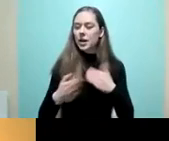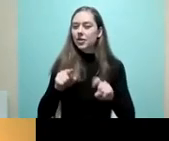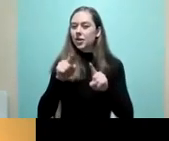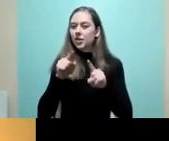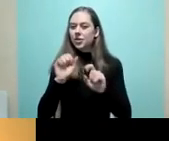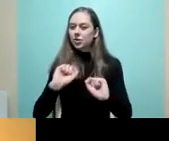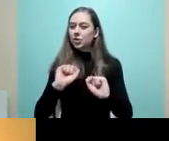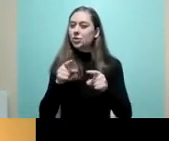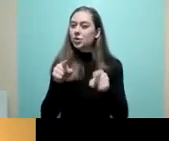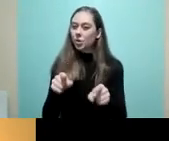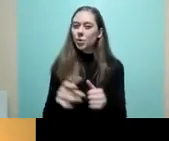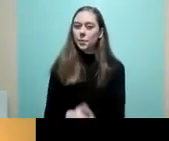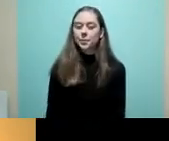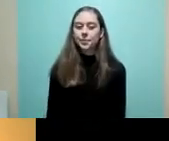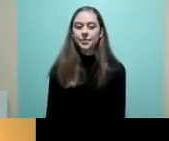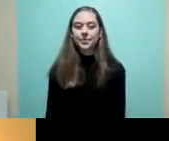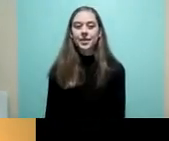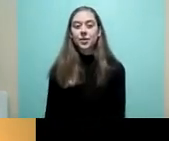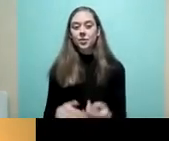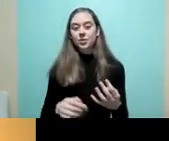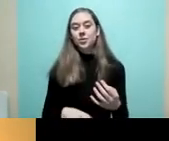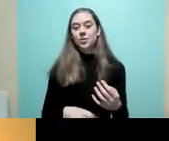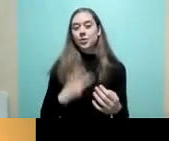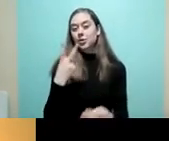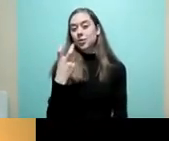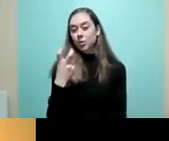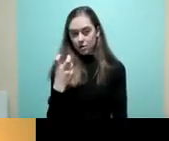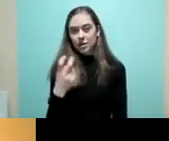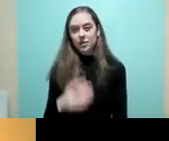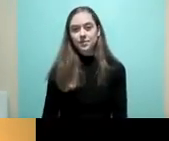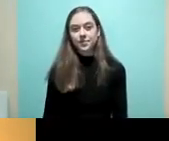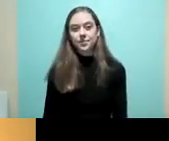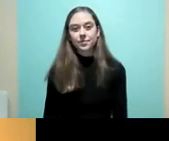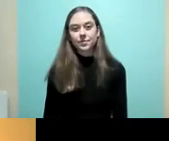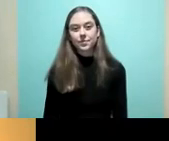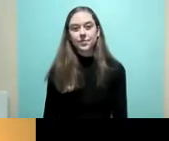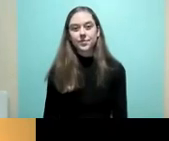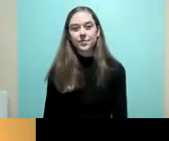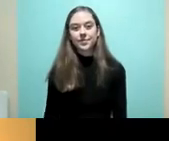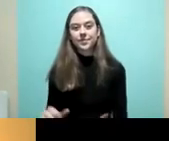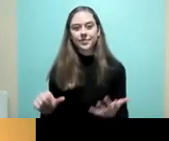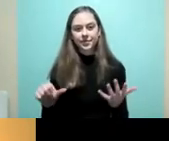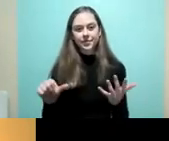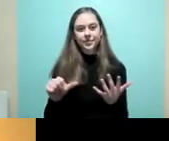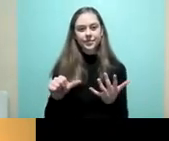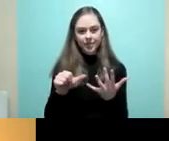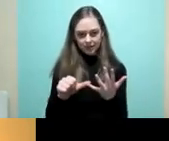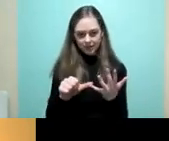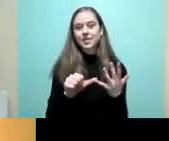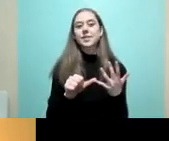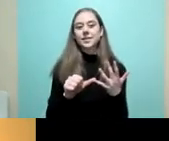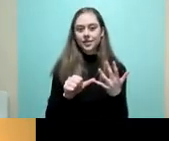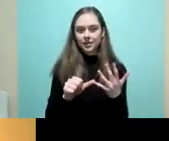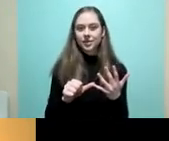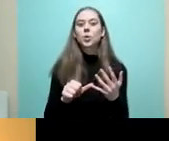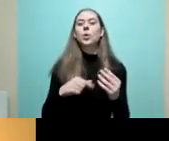So sorry, I'm nearly there now. Just two more. Always strive to be better. This is my favorite motto, and this is my own